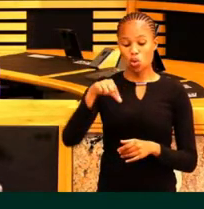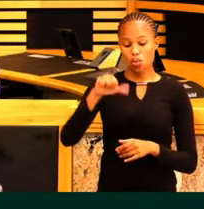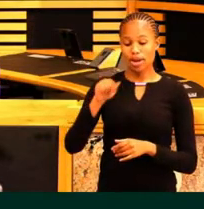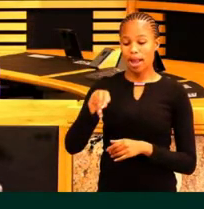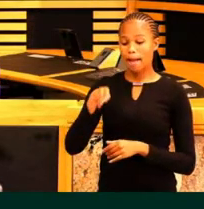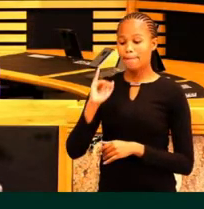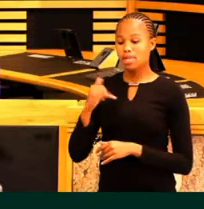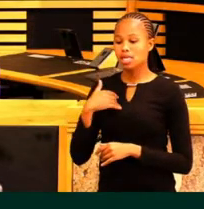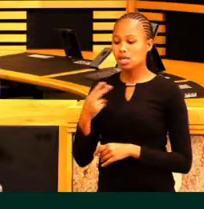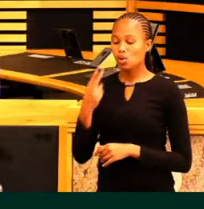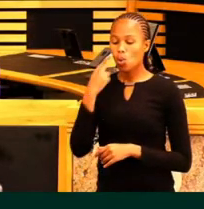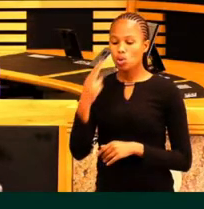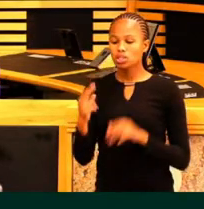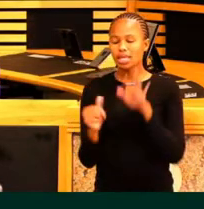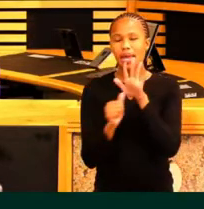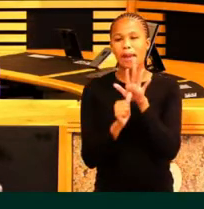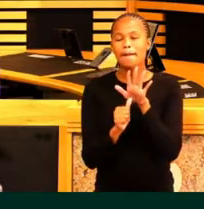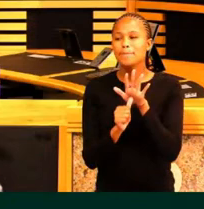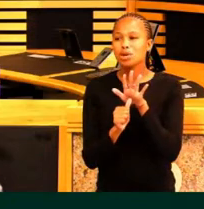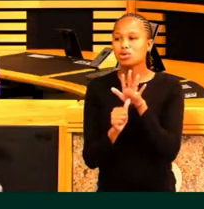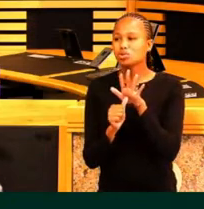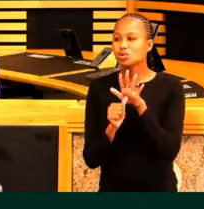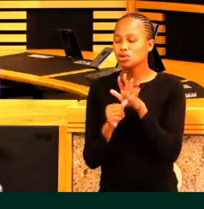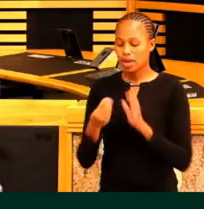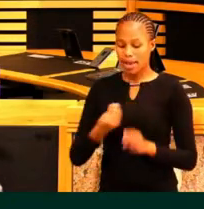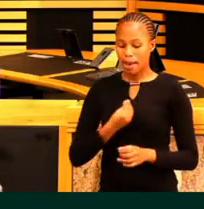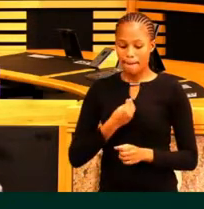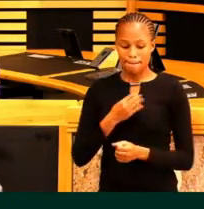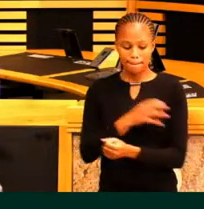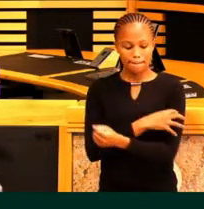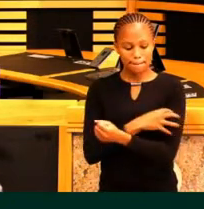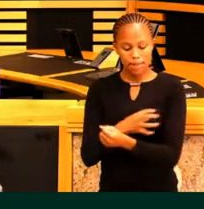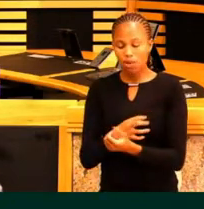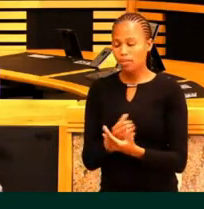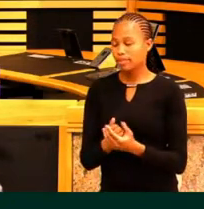we saw the importance of Youth Empowerment